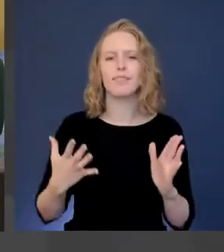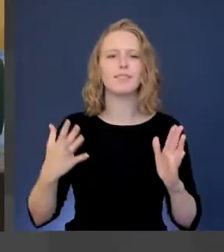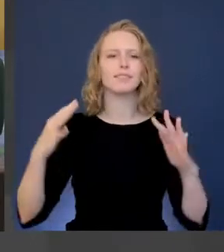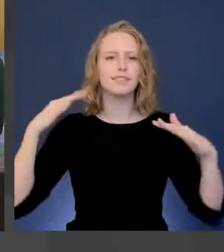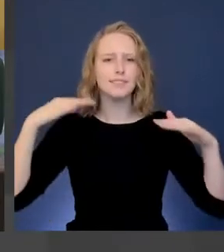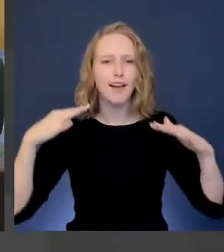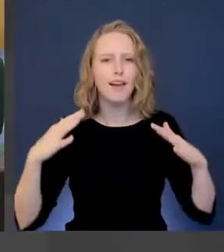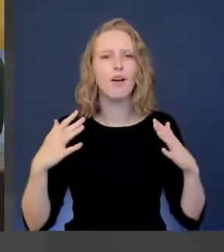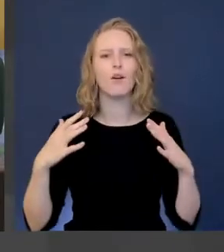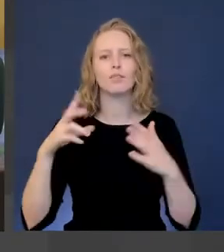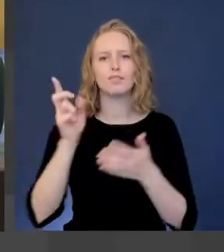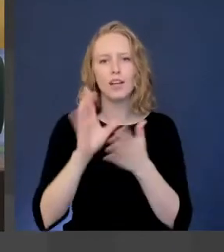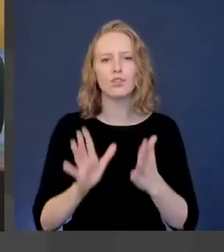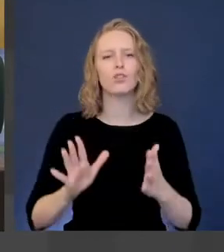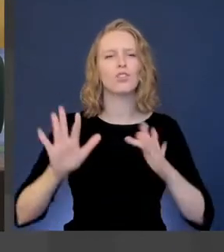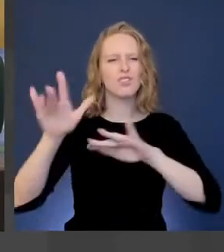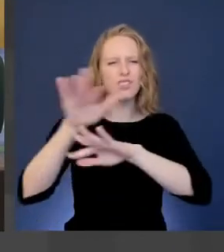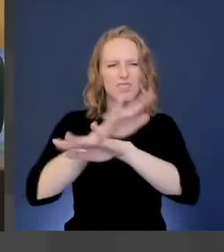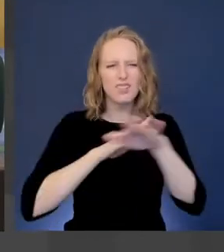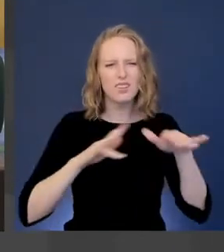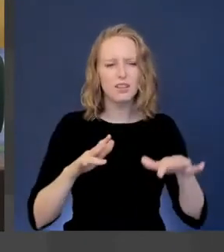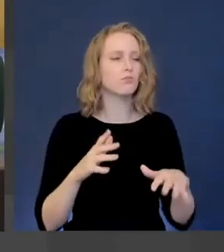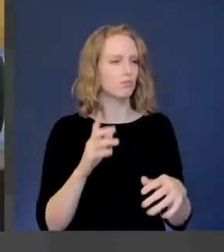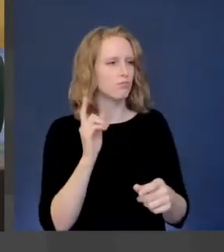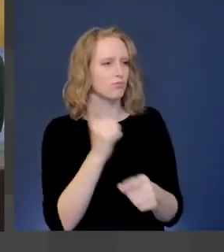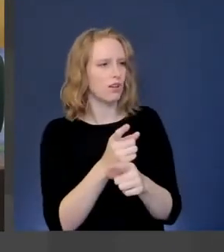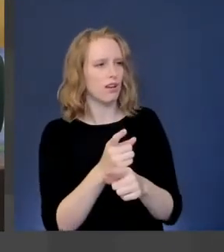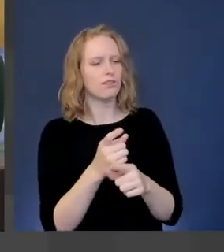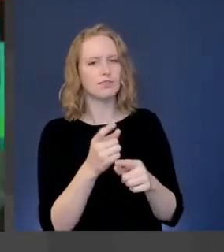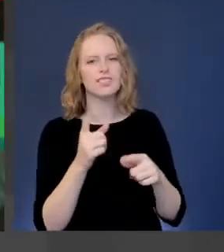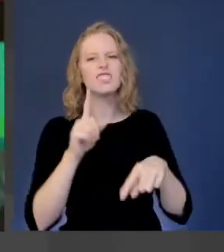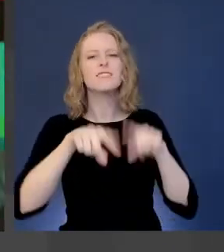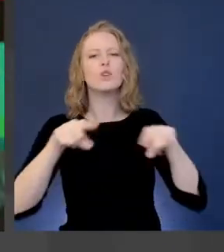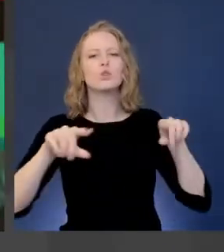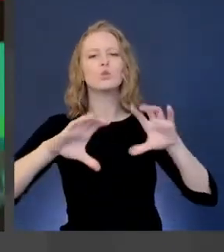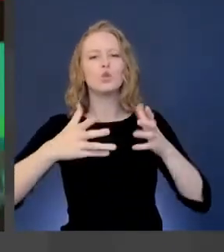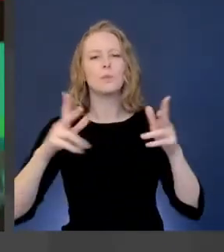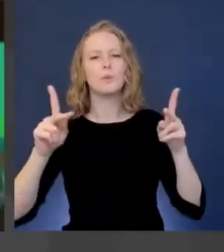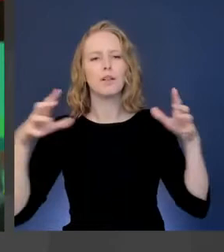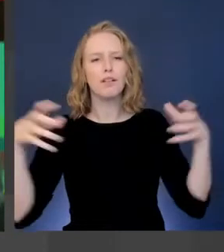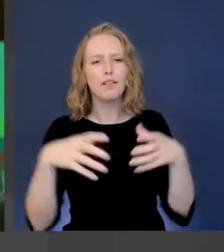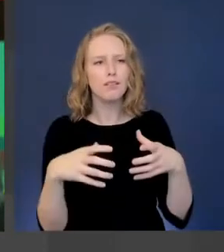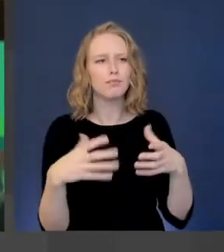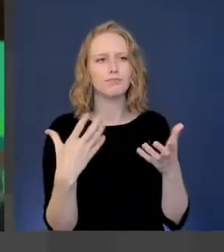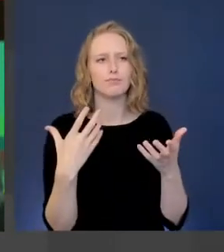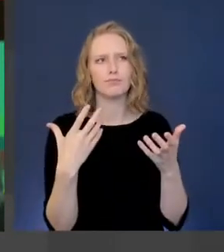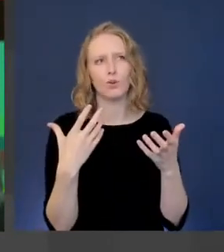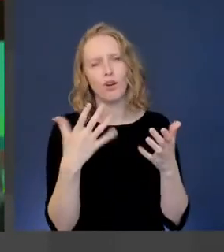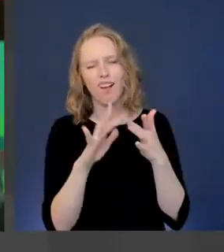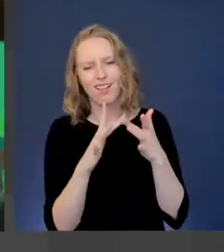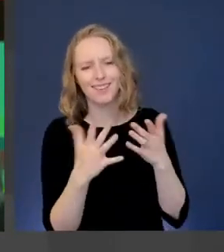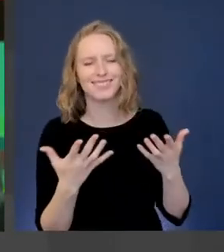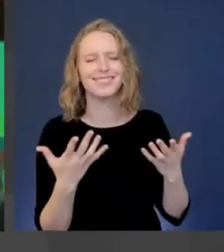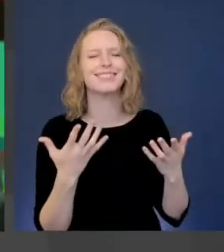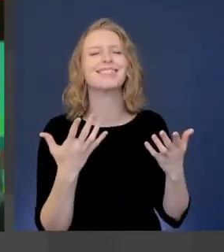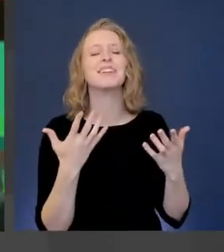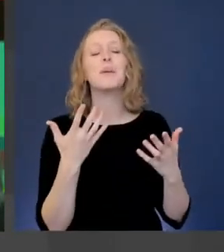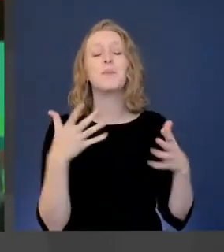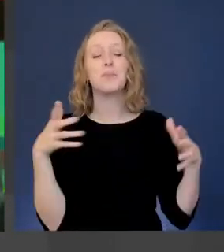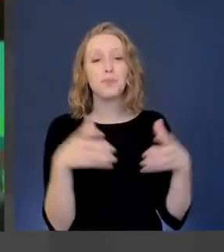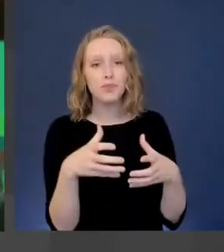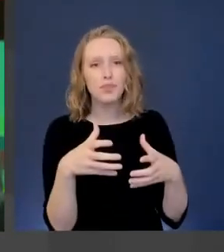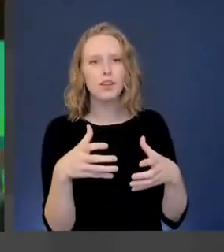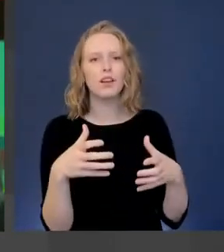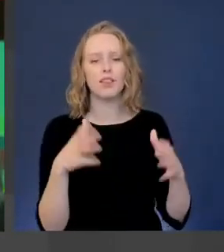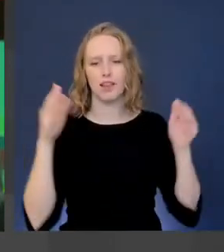good. It feels like when you get a diverse group of people together in a room like that, even if it's a digital room, I guess, then and all focused on one thing like this, it feels like there's